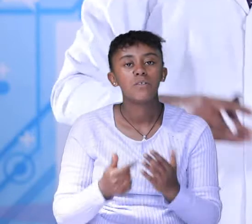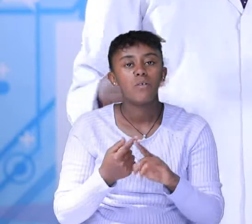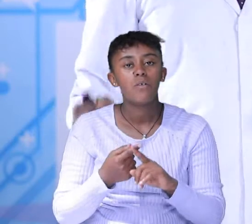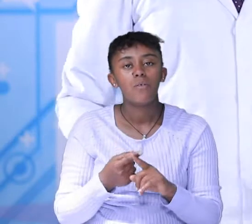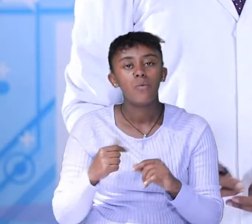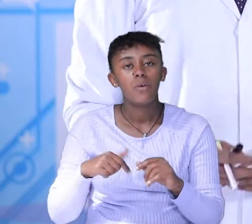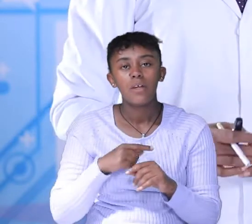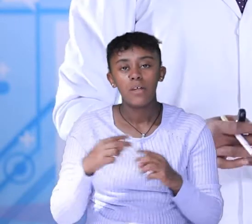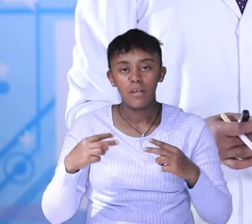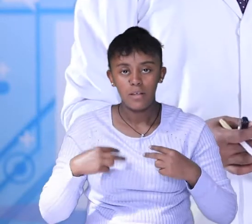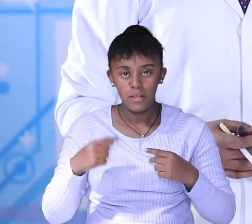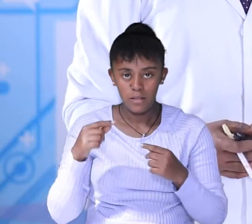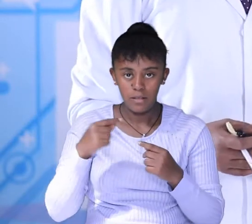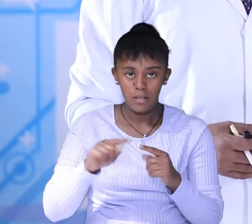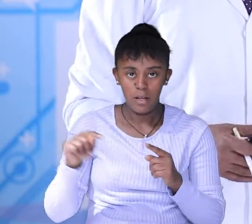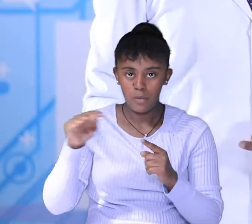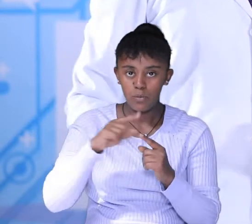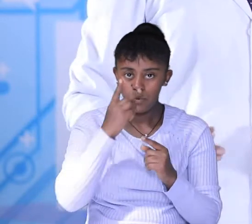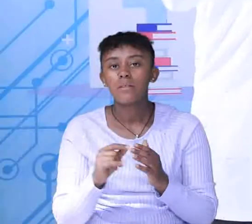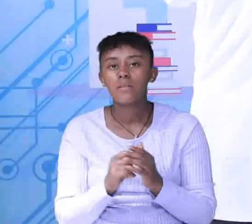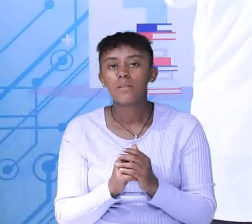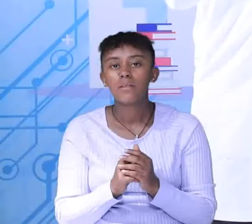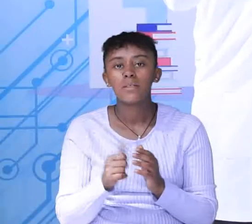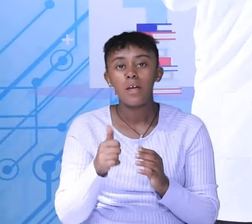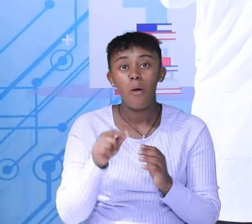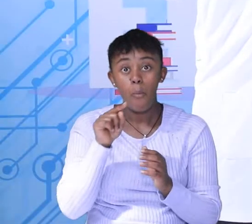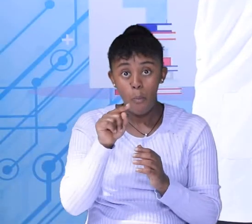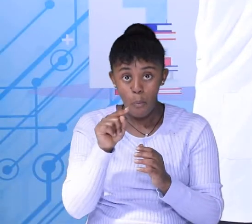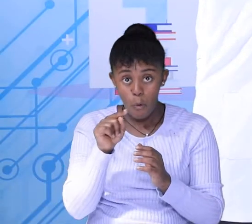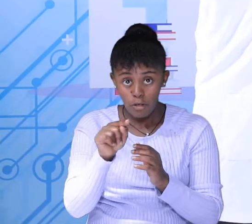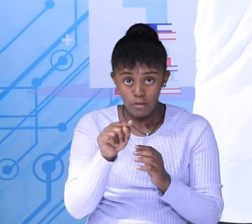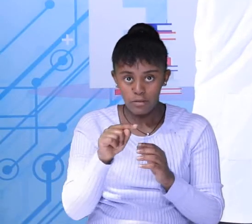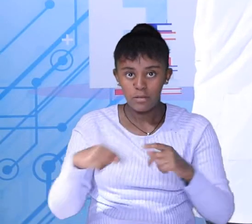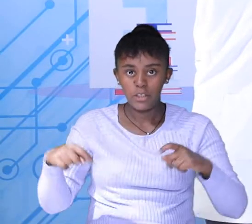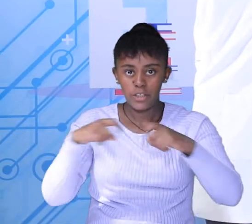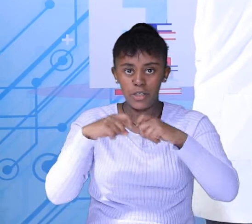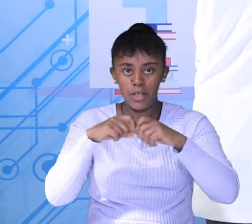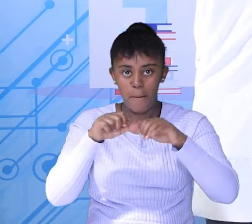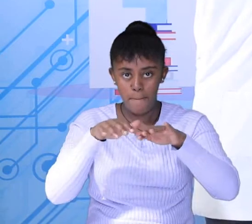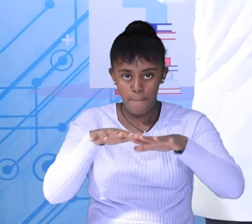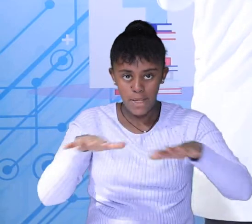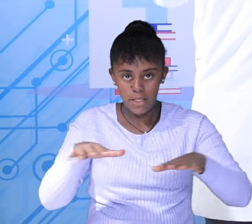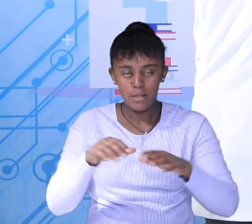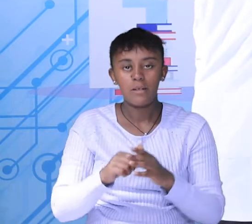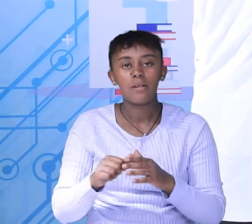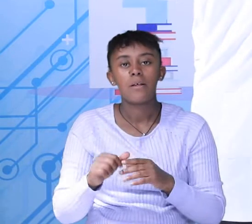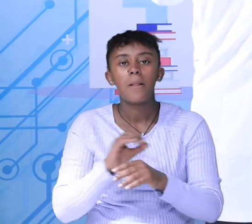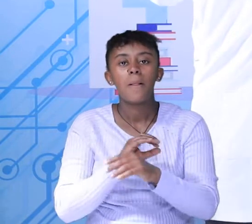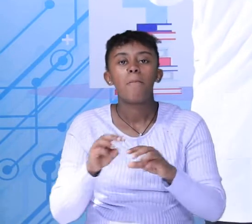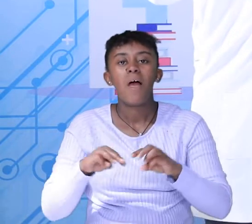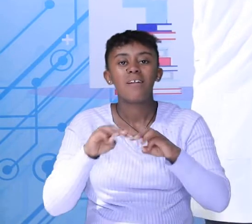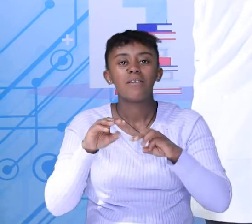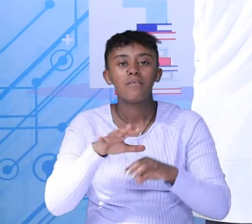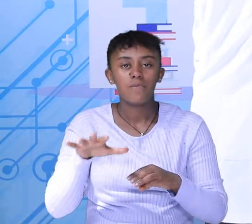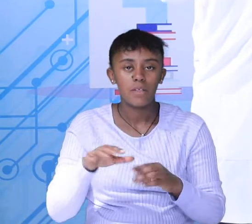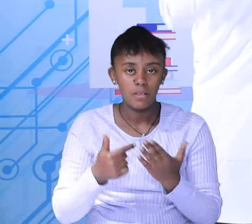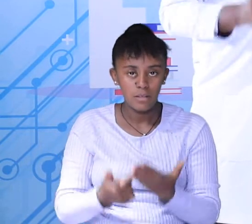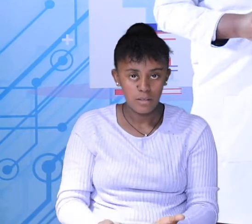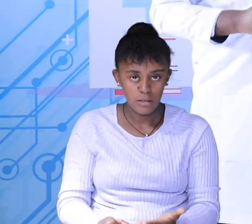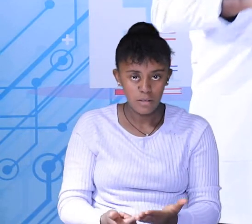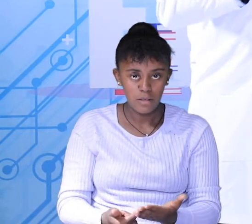So the current is acting to the right, as well as the magnetic field is acting to the right in the case of the third